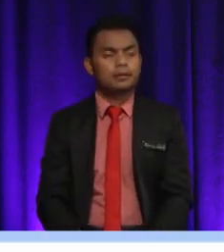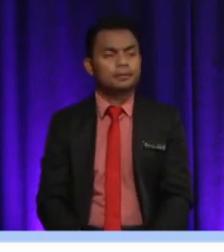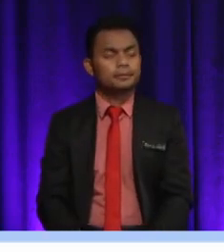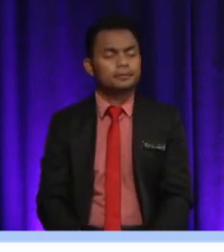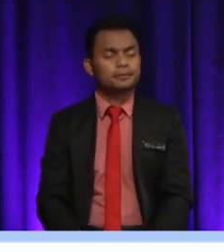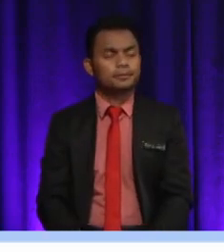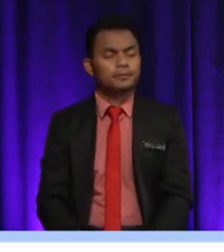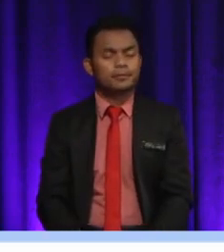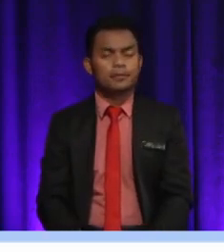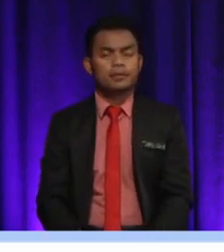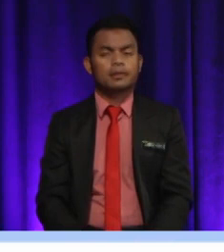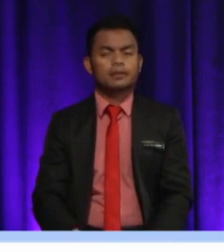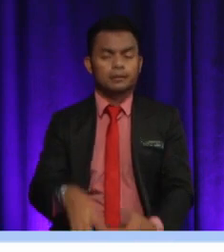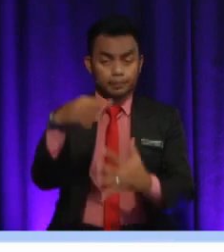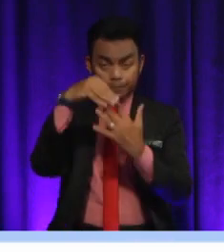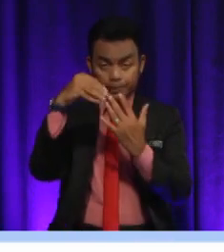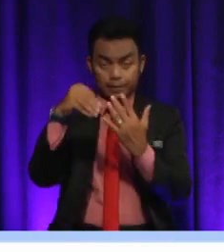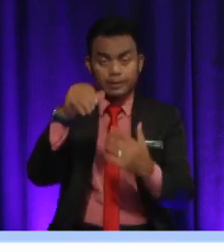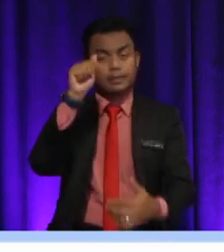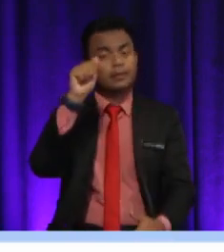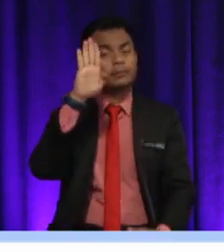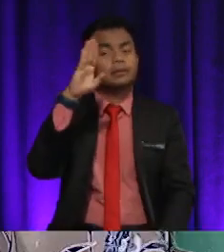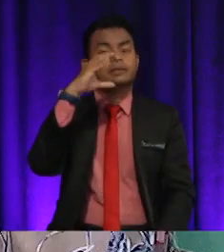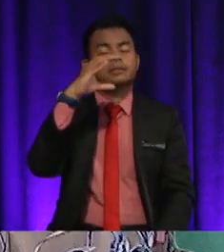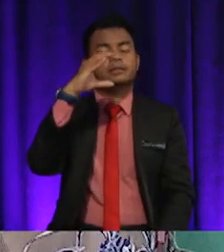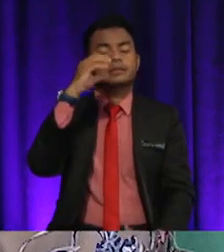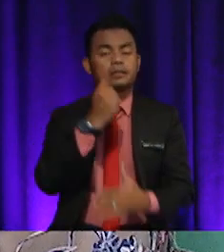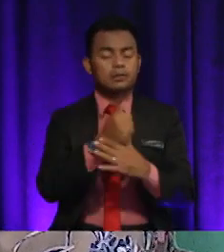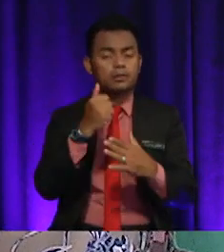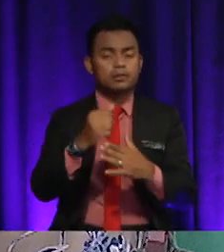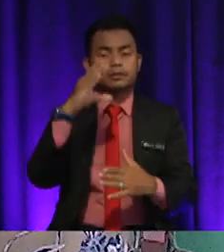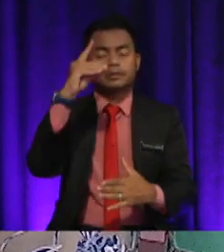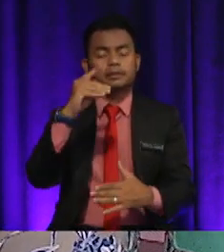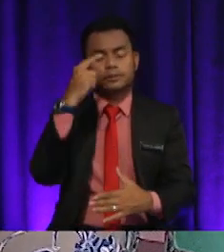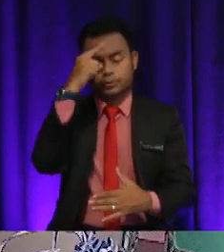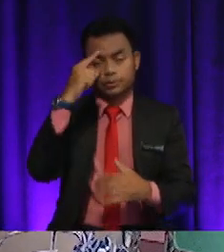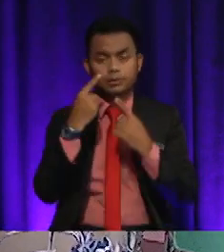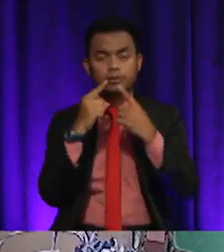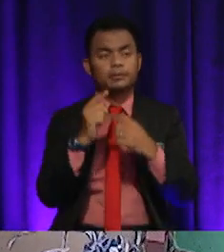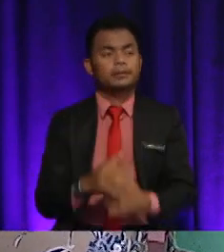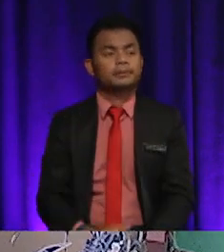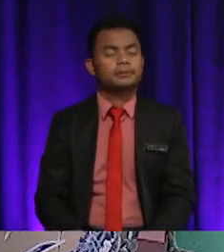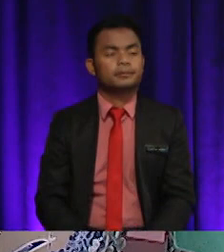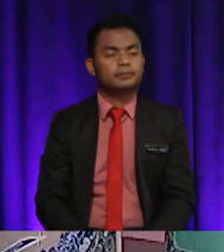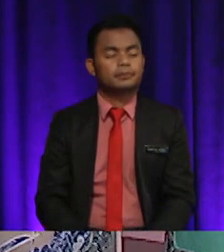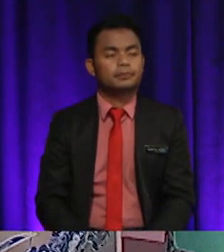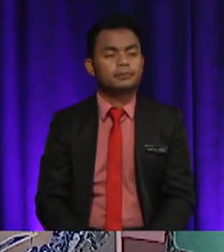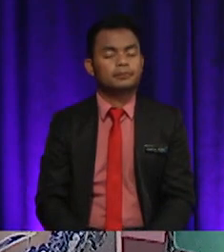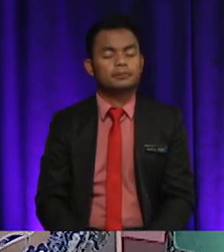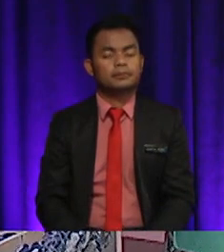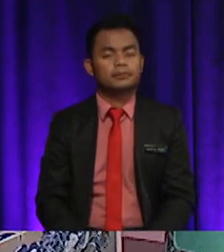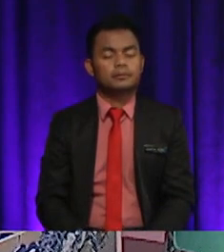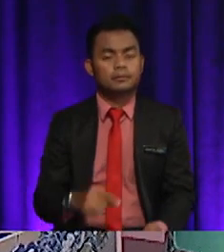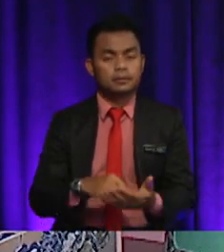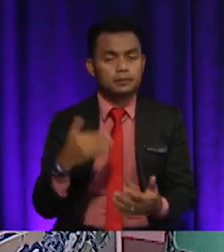choose between A, B, C, or D as the answer. Okay. Okay, these are very useful tips